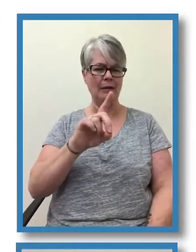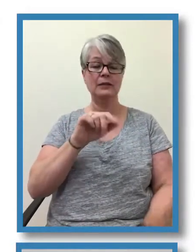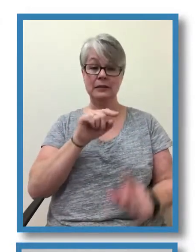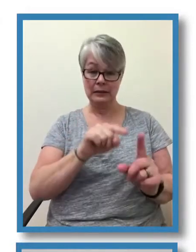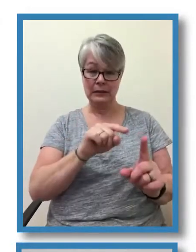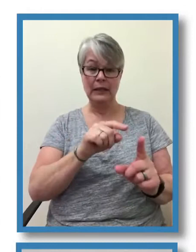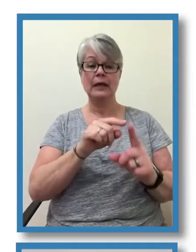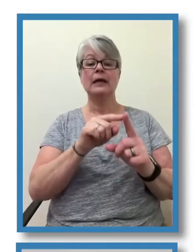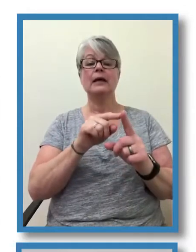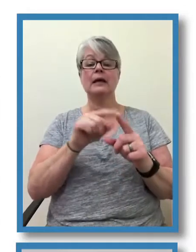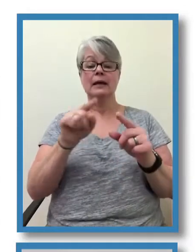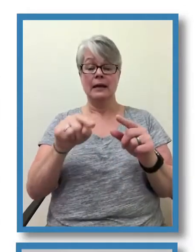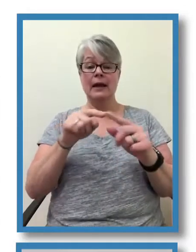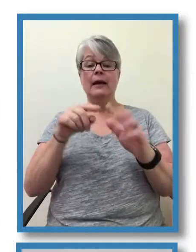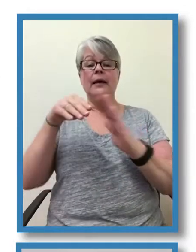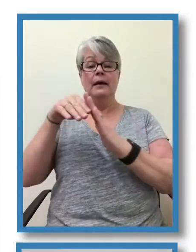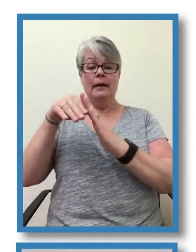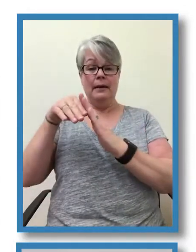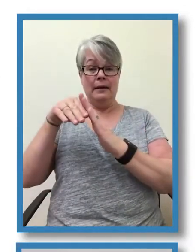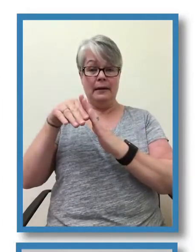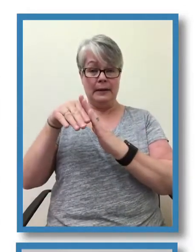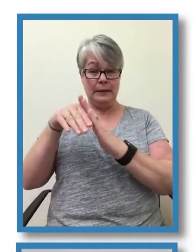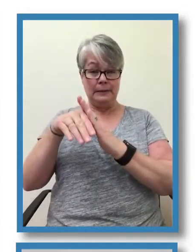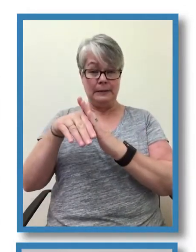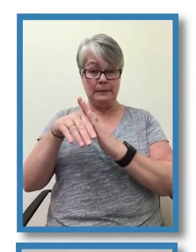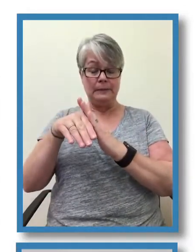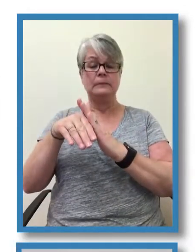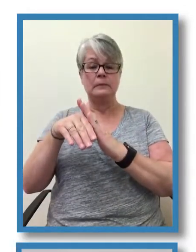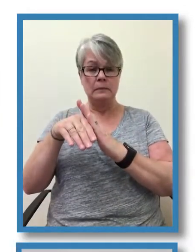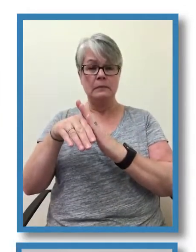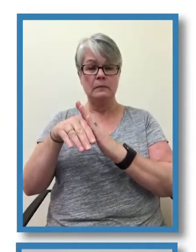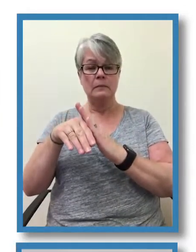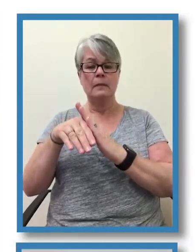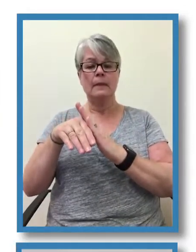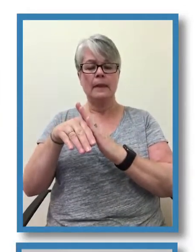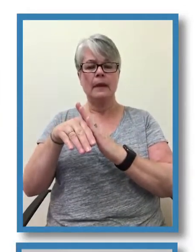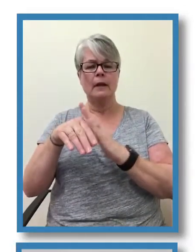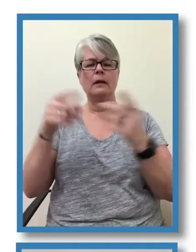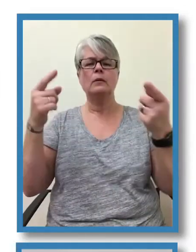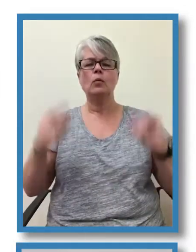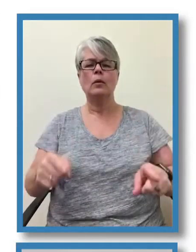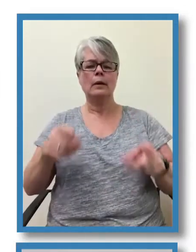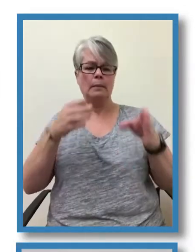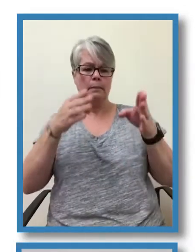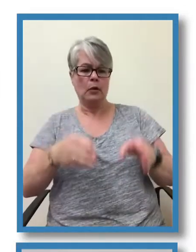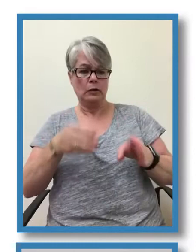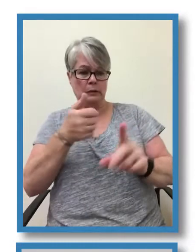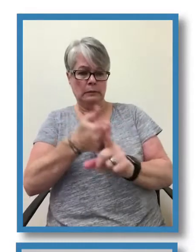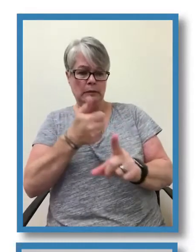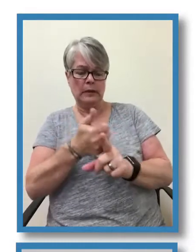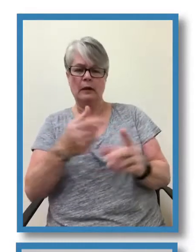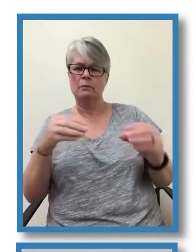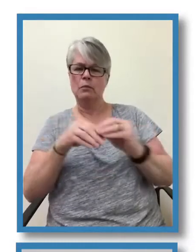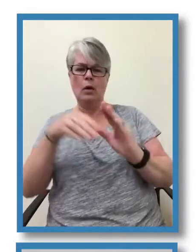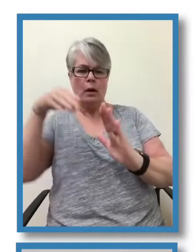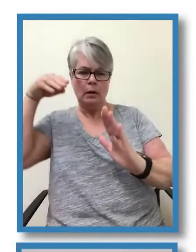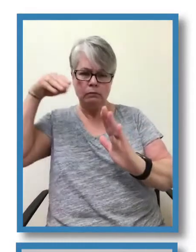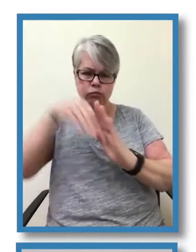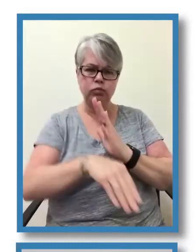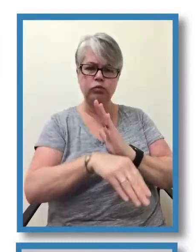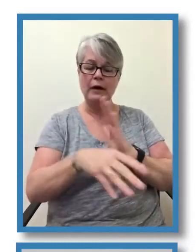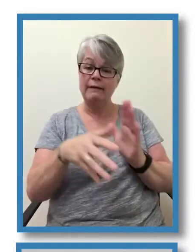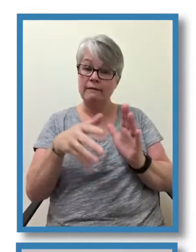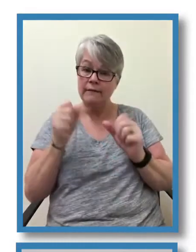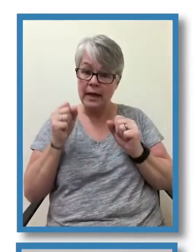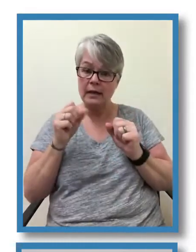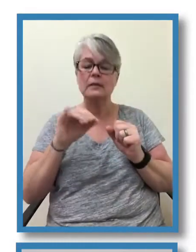decline, with the steep change on that slide where you go to the point of diagnosis. This is where they're seeing the changes. So they're saying